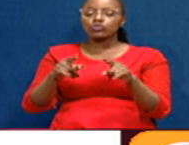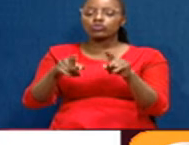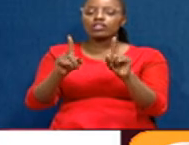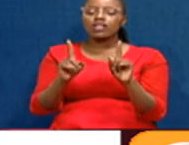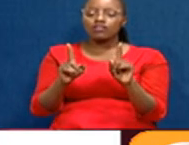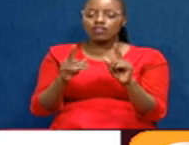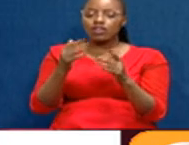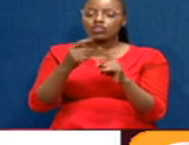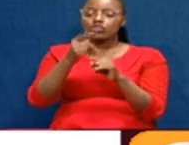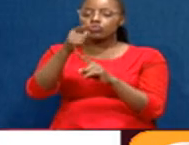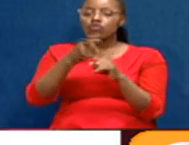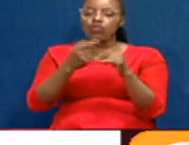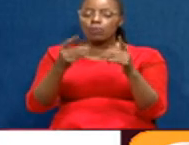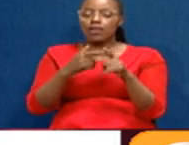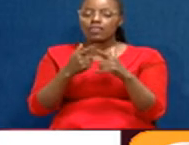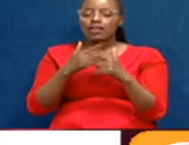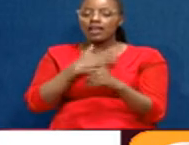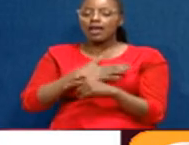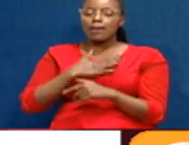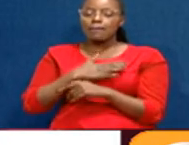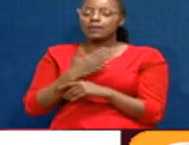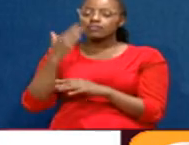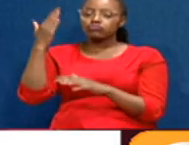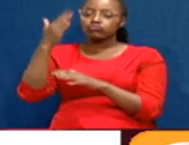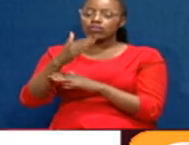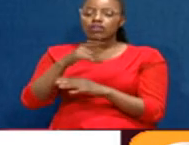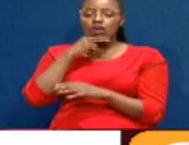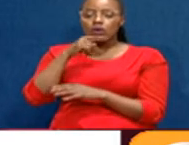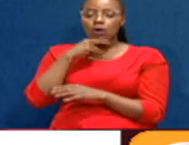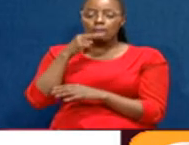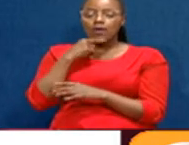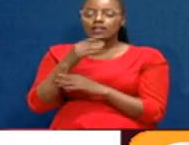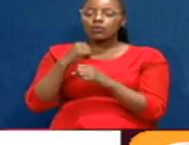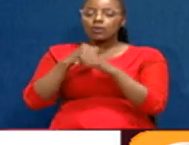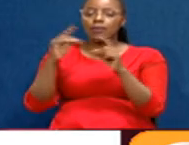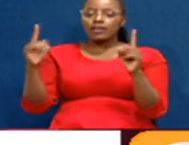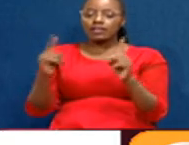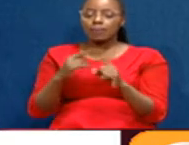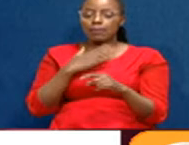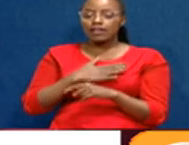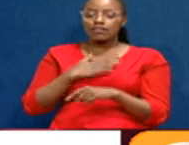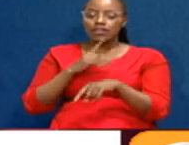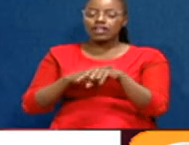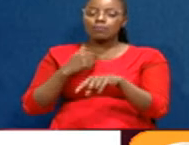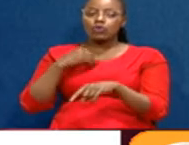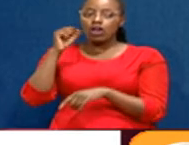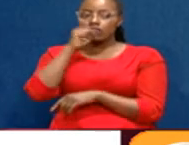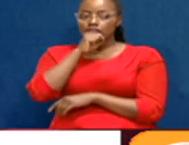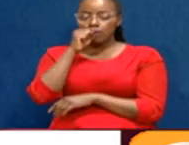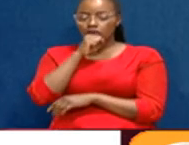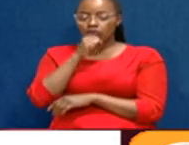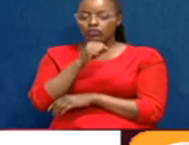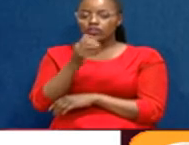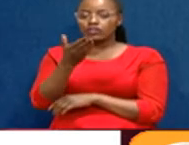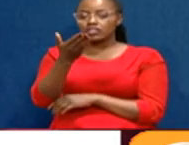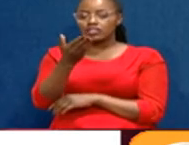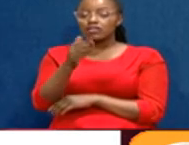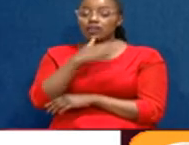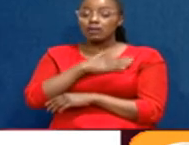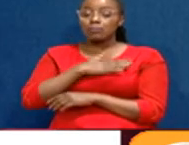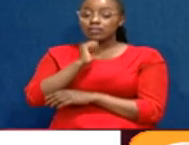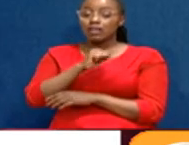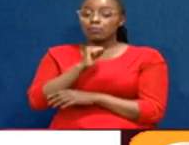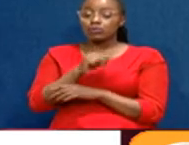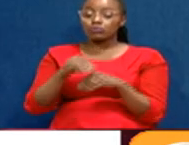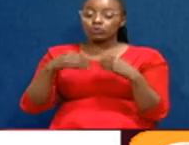yourself, maybe where you come from, and then please fire your question or comment, and let's keep it brief. Where do we have the microphone? Okay. Can we